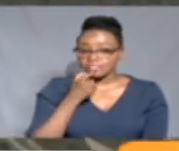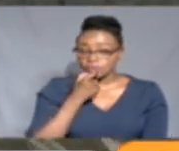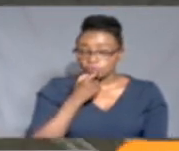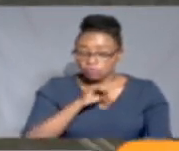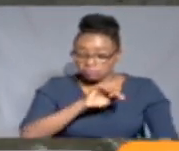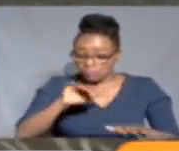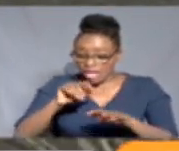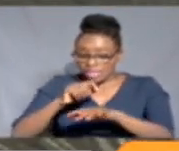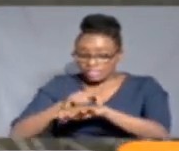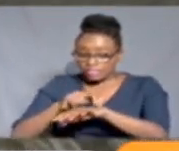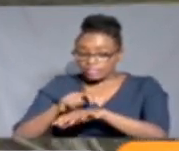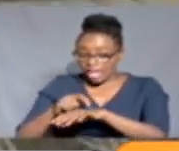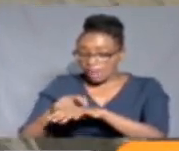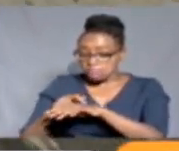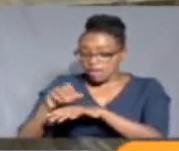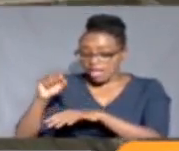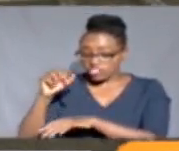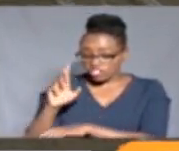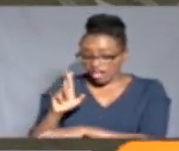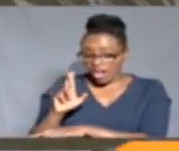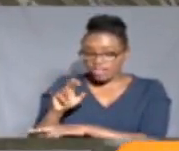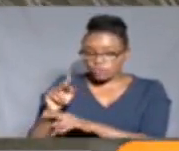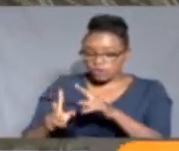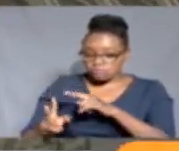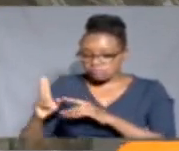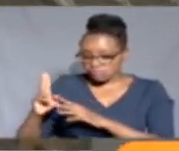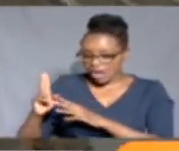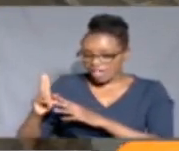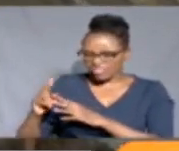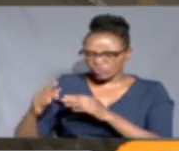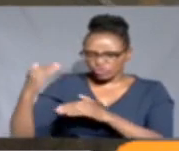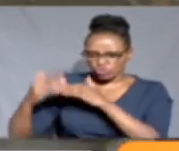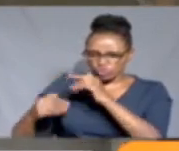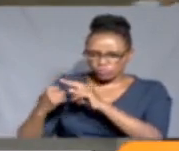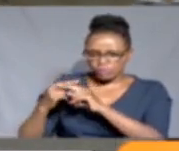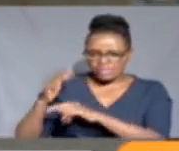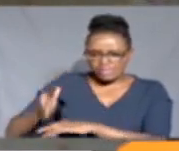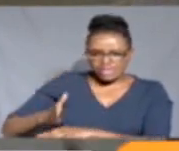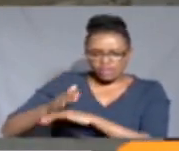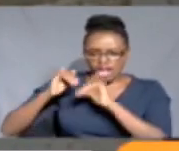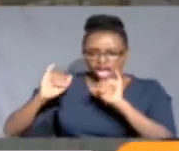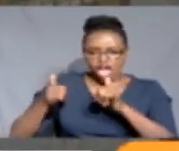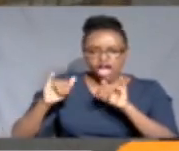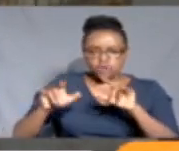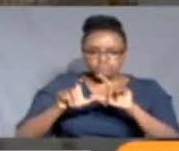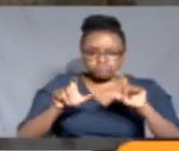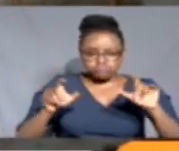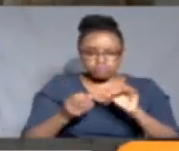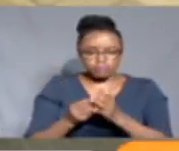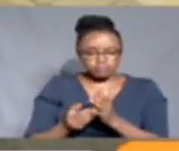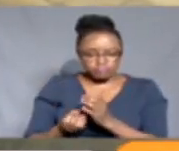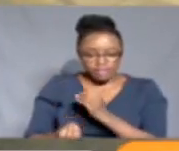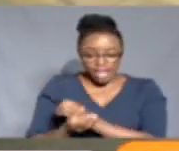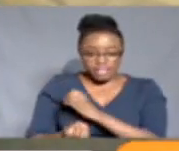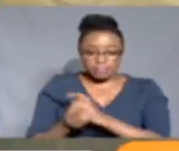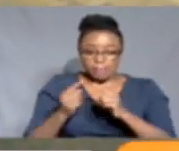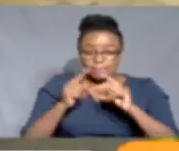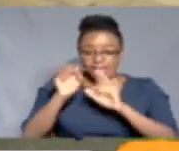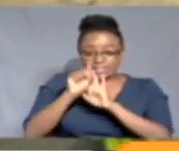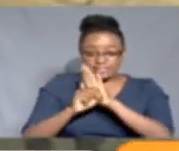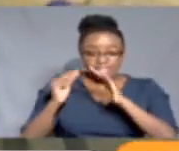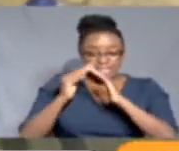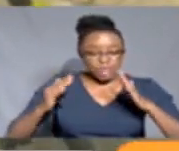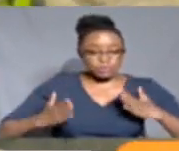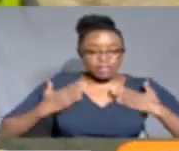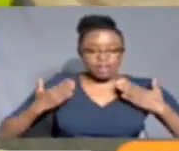When it turned out that the SGR will terminate in Naivasha for now, news headlines picked it up. But State House is